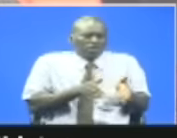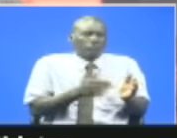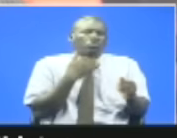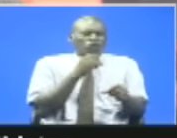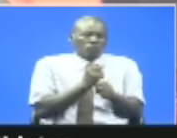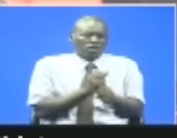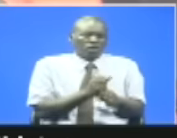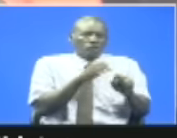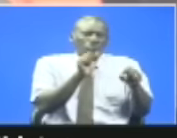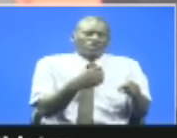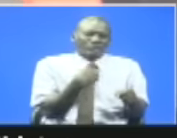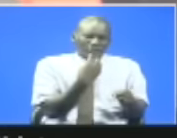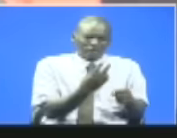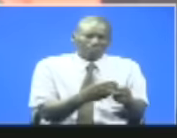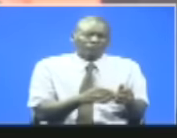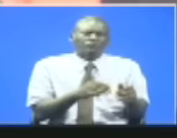see,